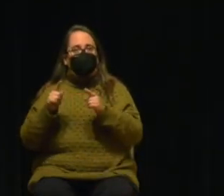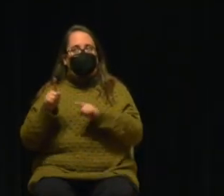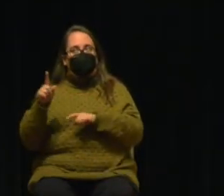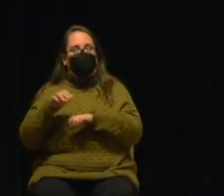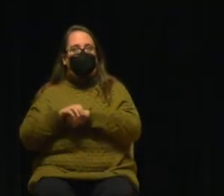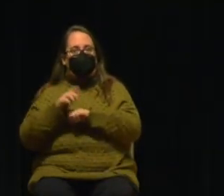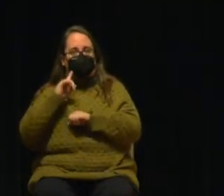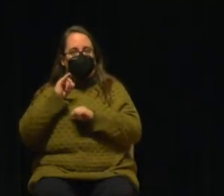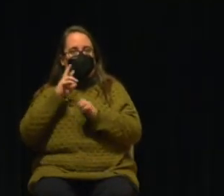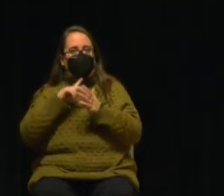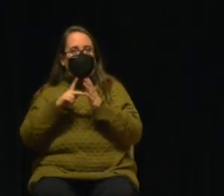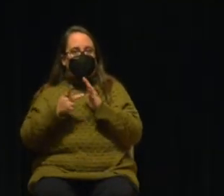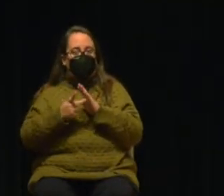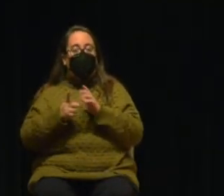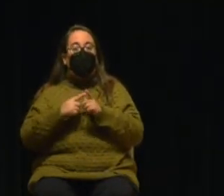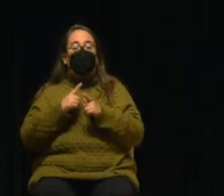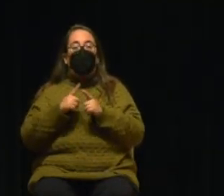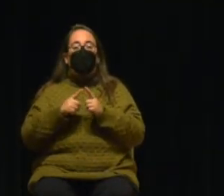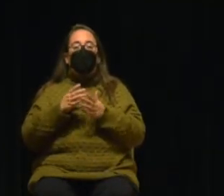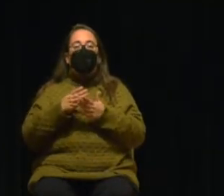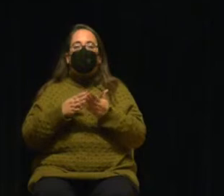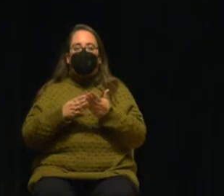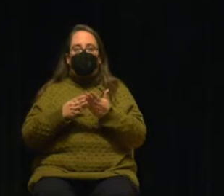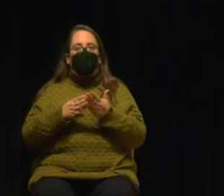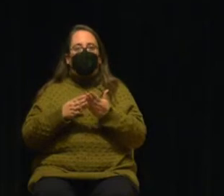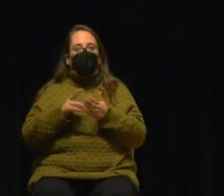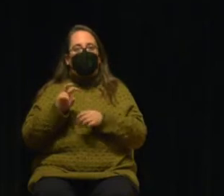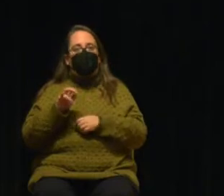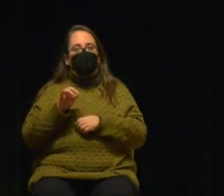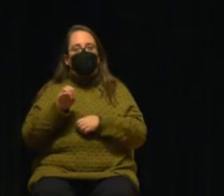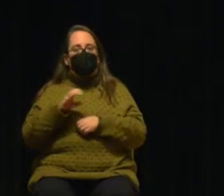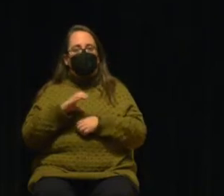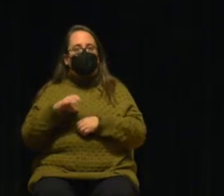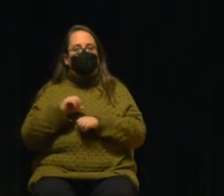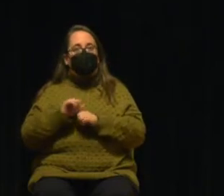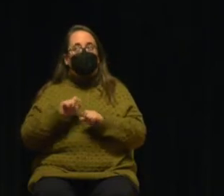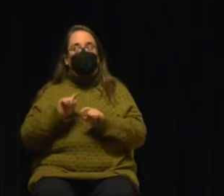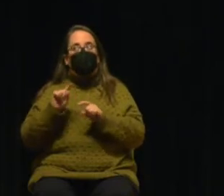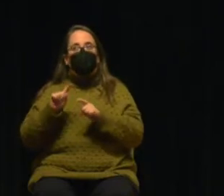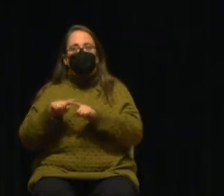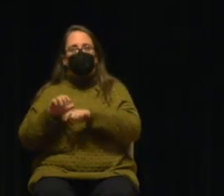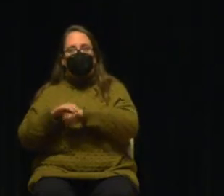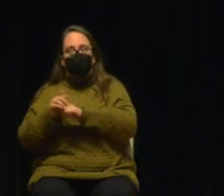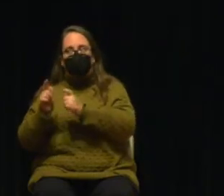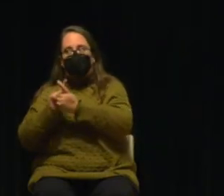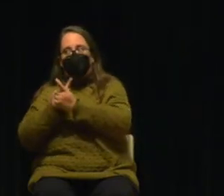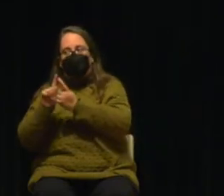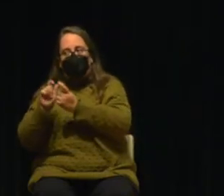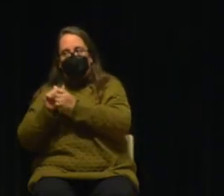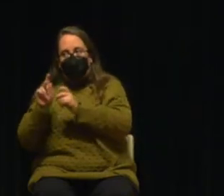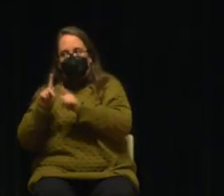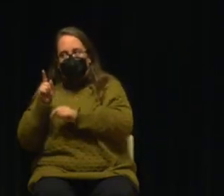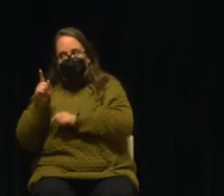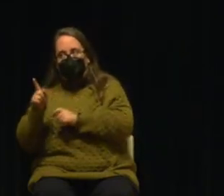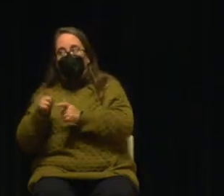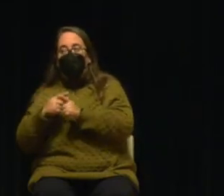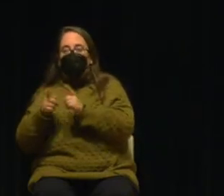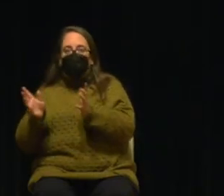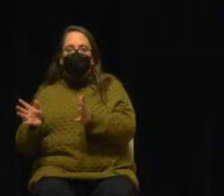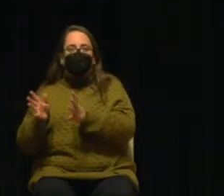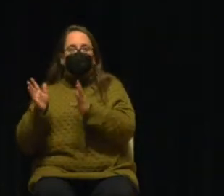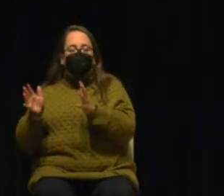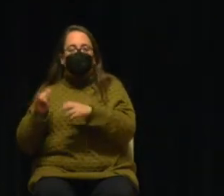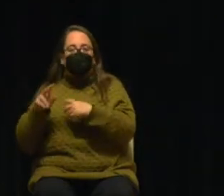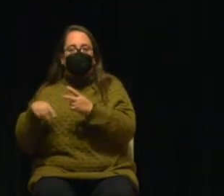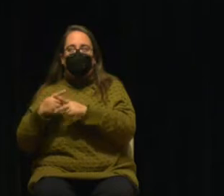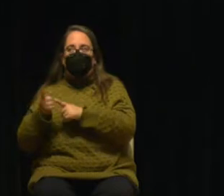this very purpose. And some of the Vigilance Committee workers actually traveled to Great Britain to meet with abolitionists there to encourage this